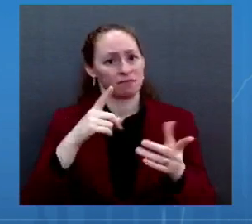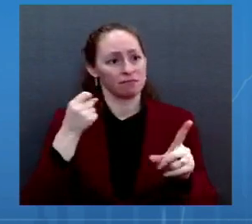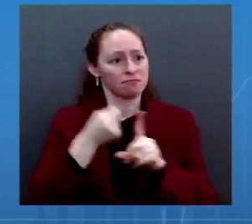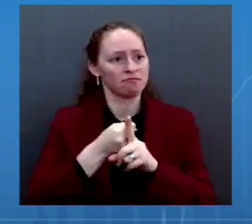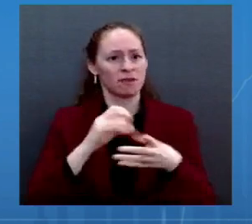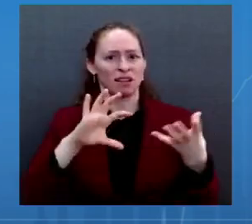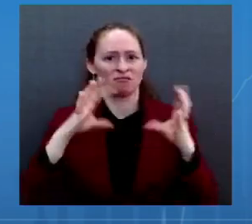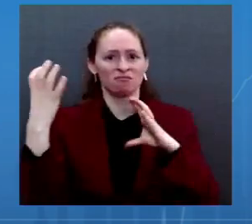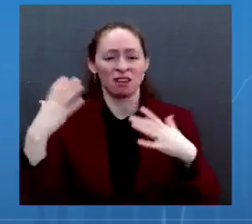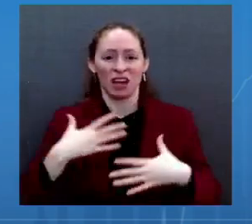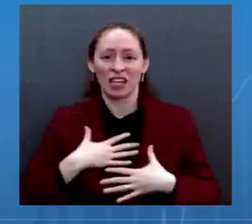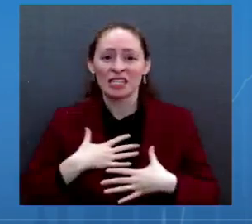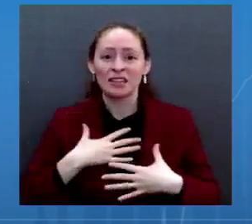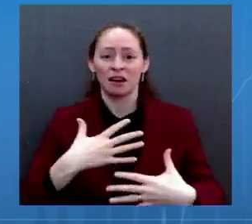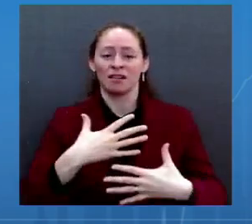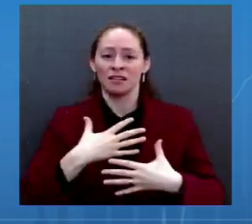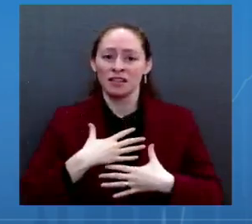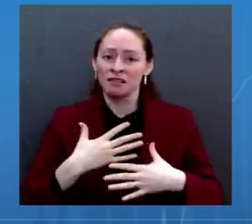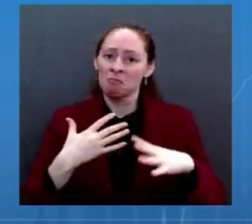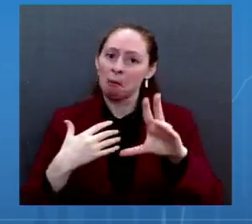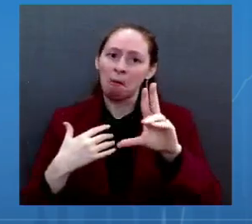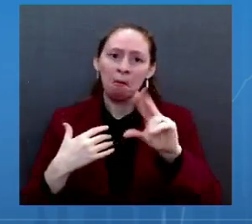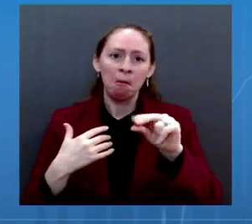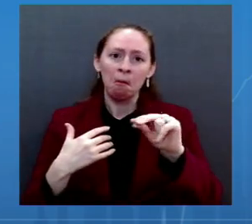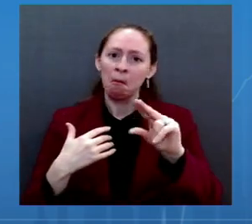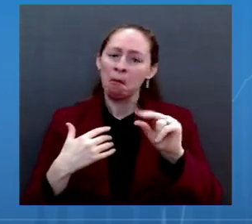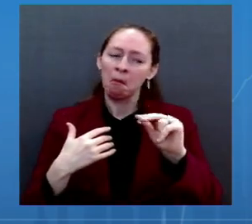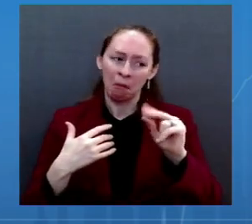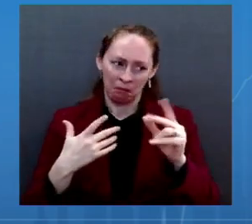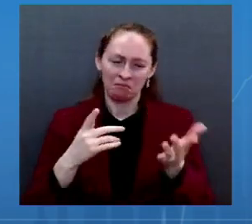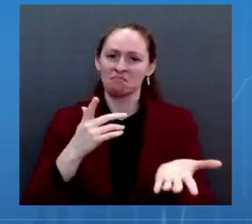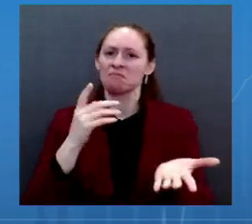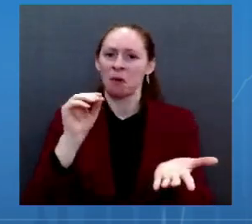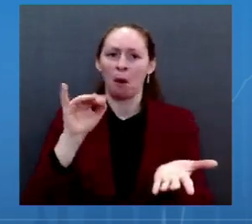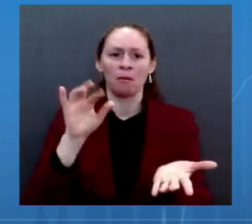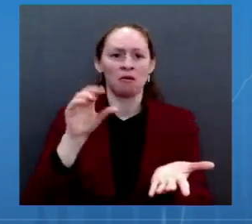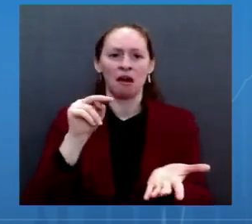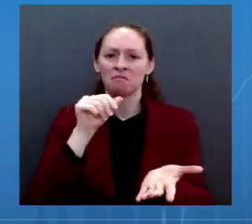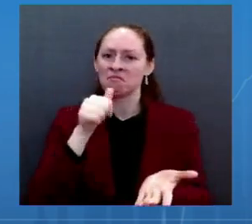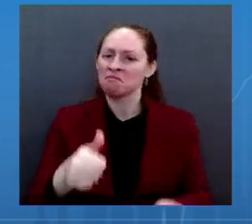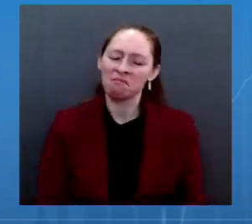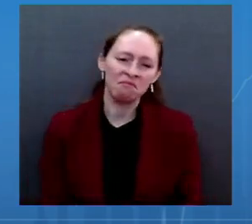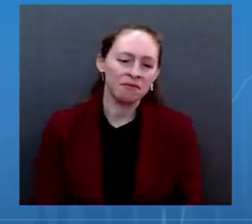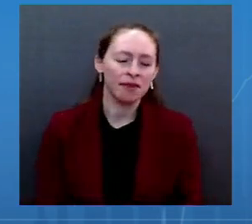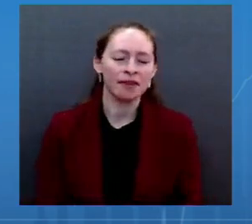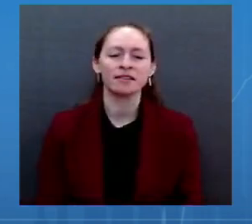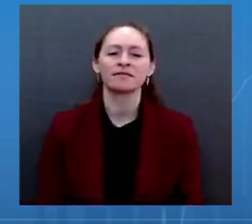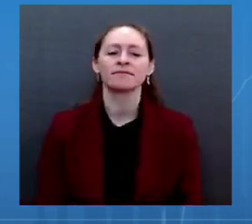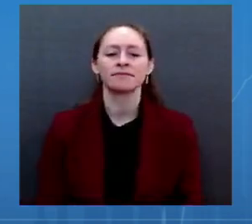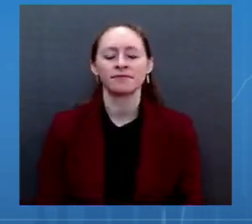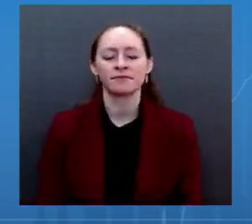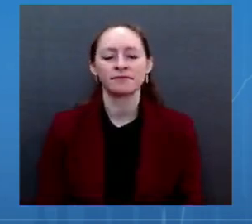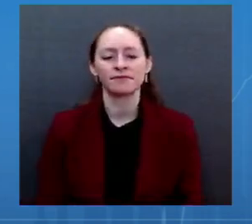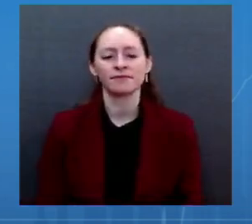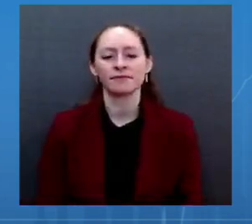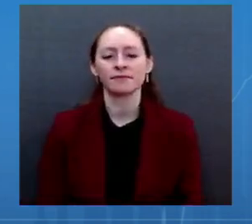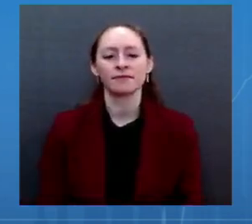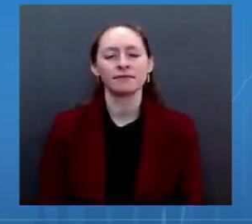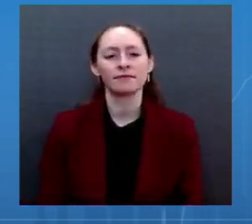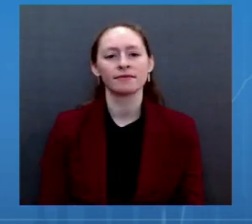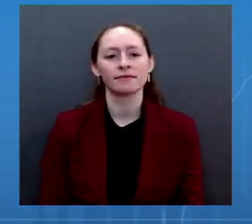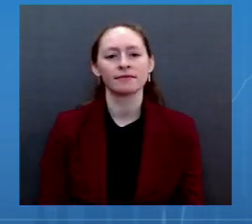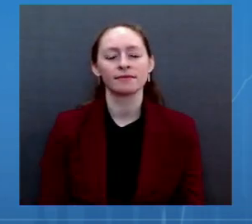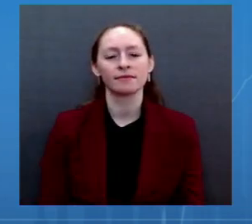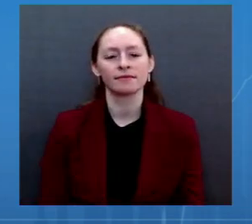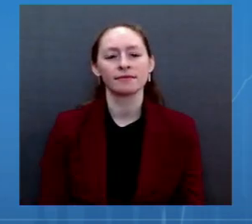Multiple sources of now preliminary data indicate a decreased severity with Omicron. However, we really